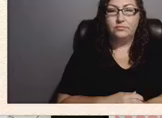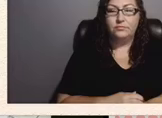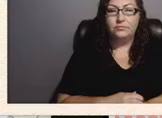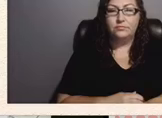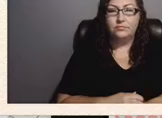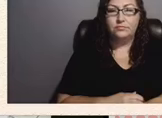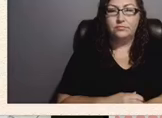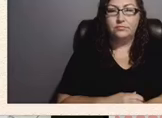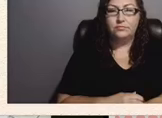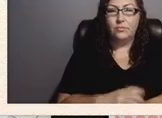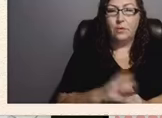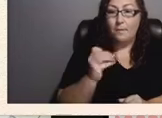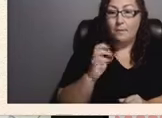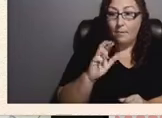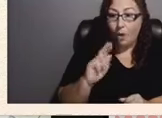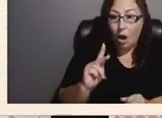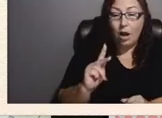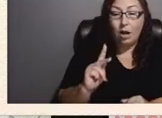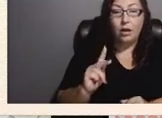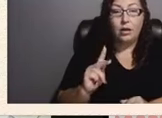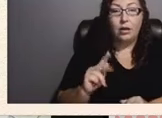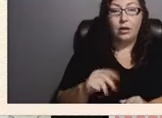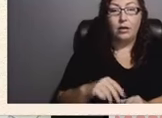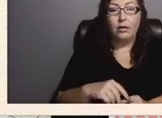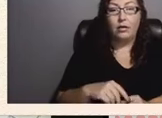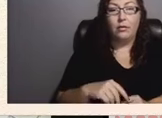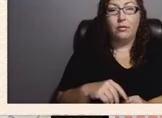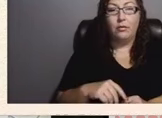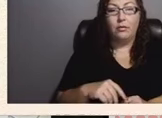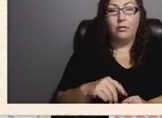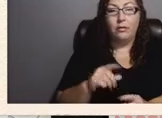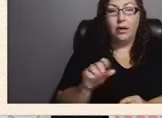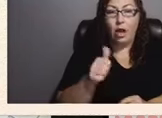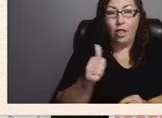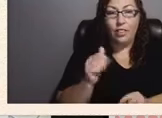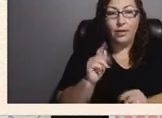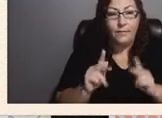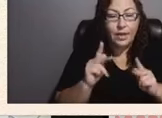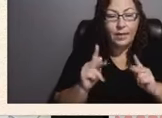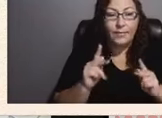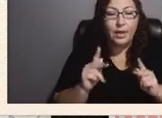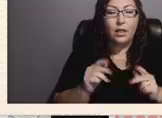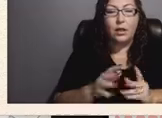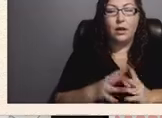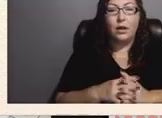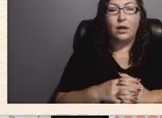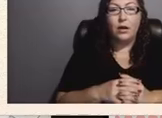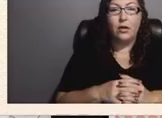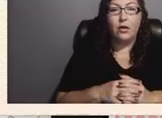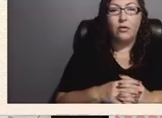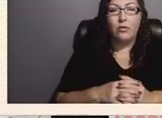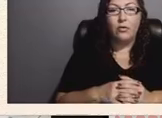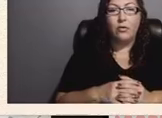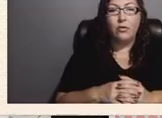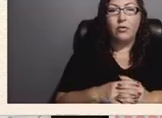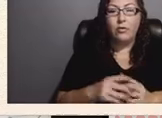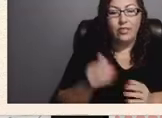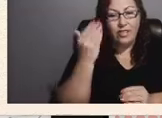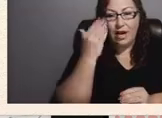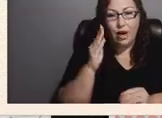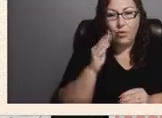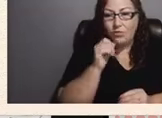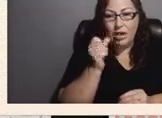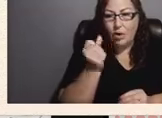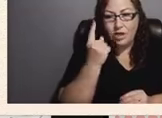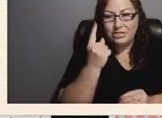Mark, Duke, Jeffy, they don't know what I'm saying a lot of times.